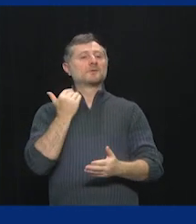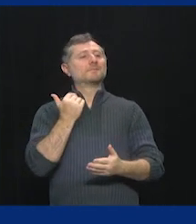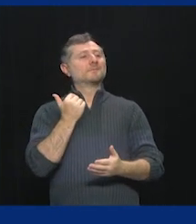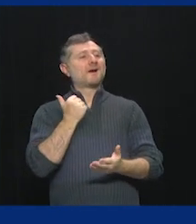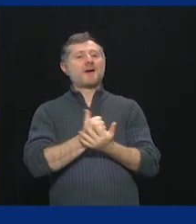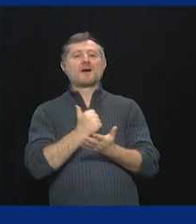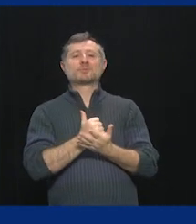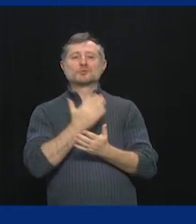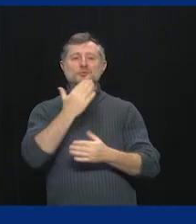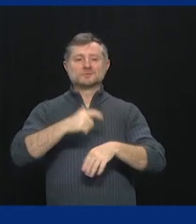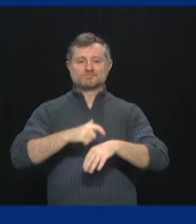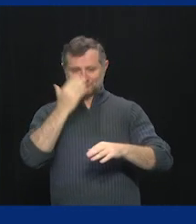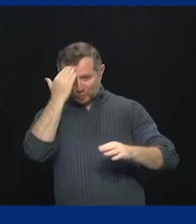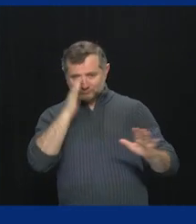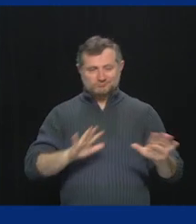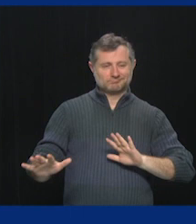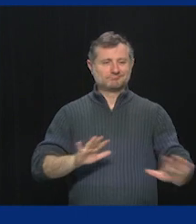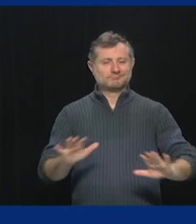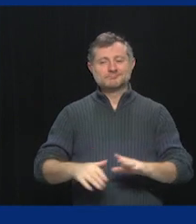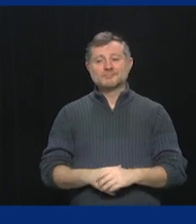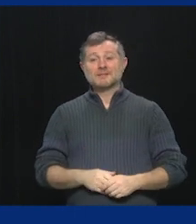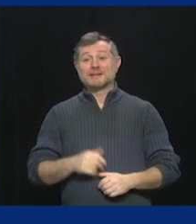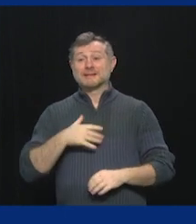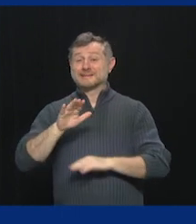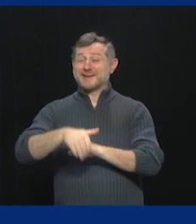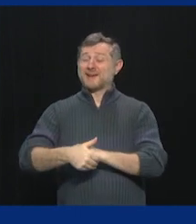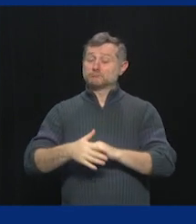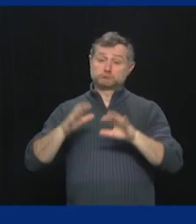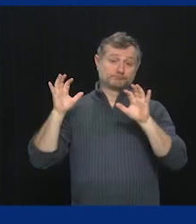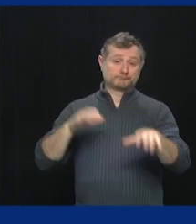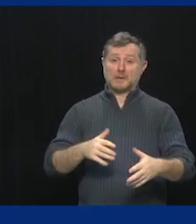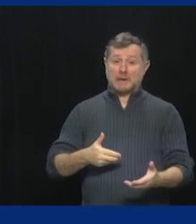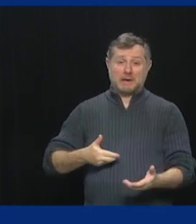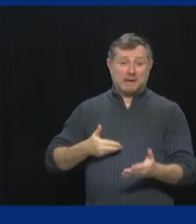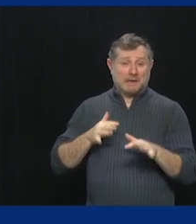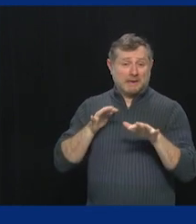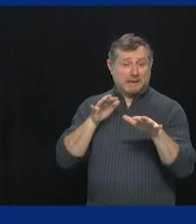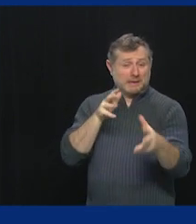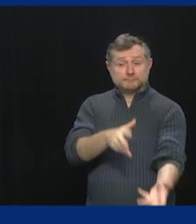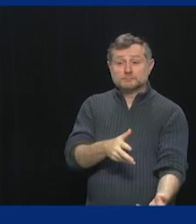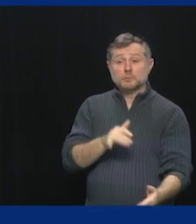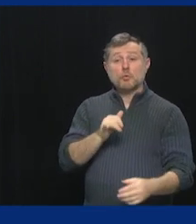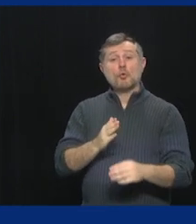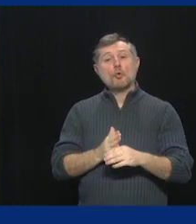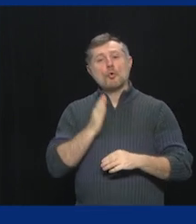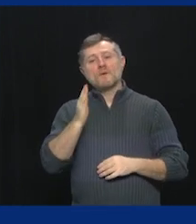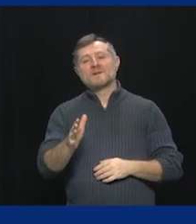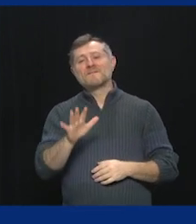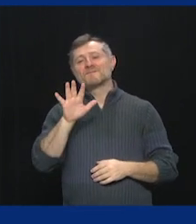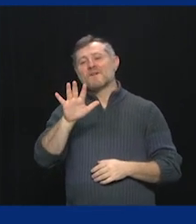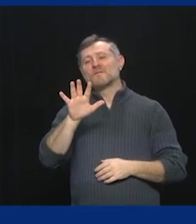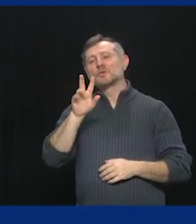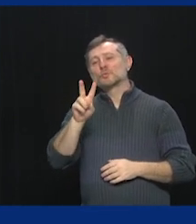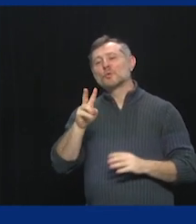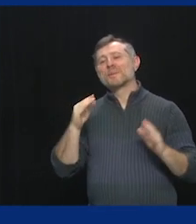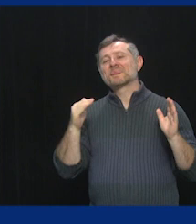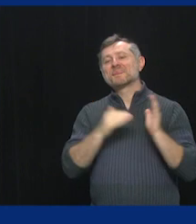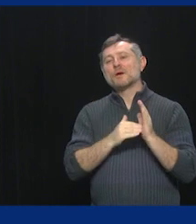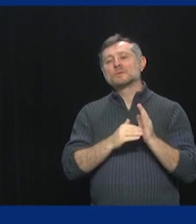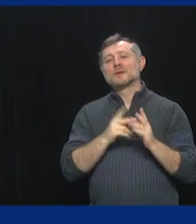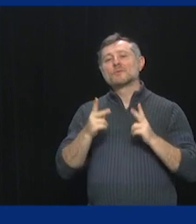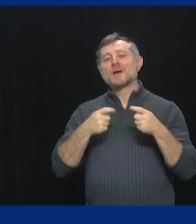of the storm, we had over 52,000 customers without electrical